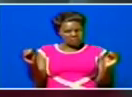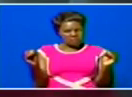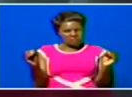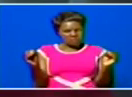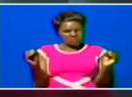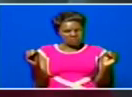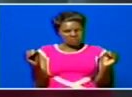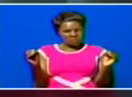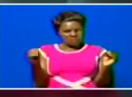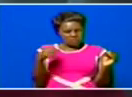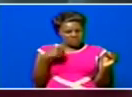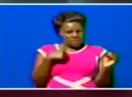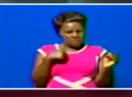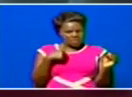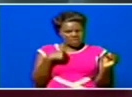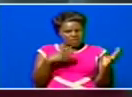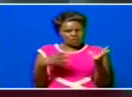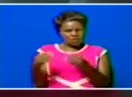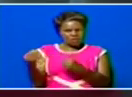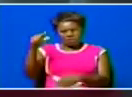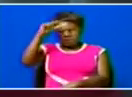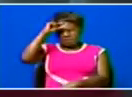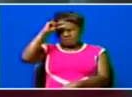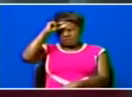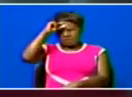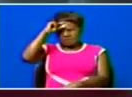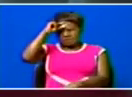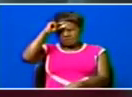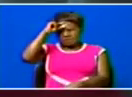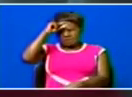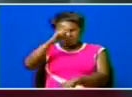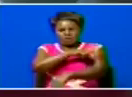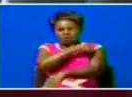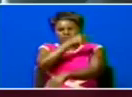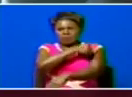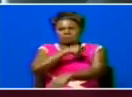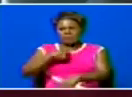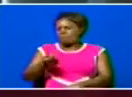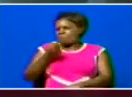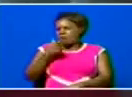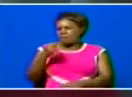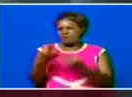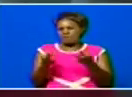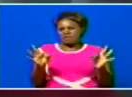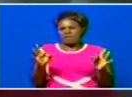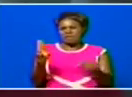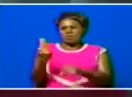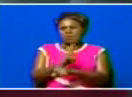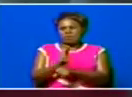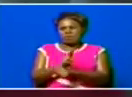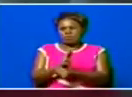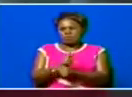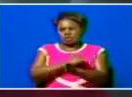pesa yoyote, ila nimeweza kuwa naenda government hospital na nimeweza kuwa nikitibiwa bure. Mimi natumia ya